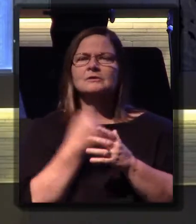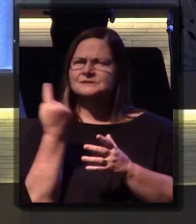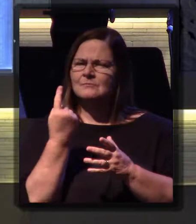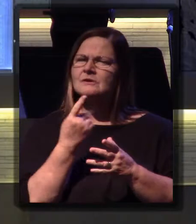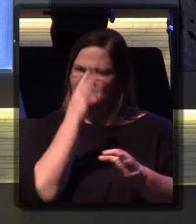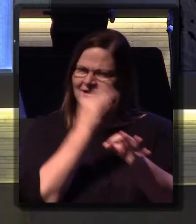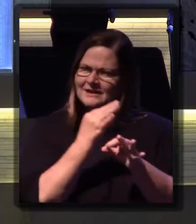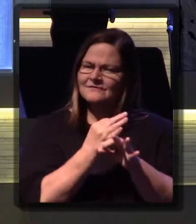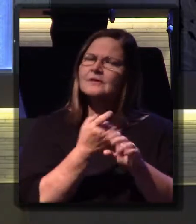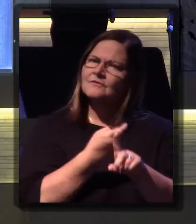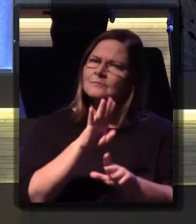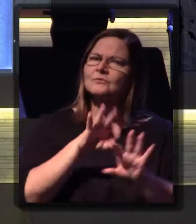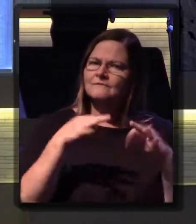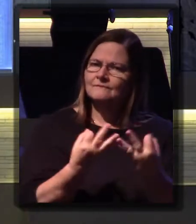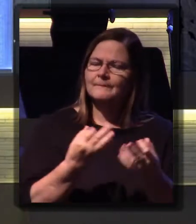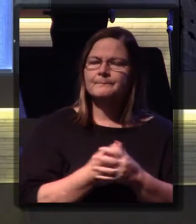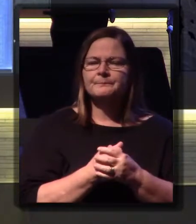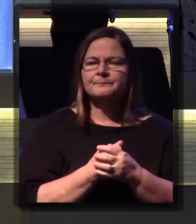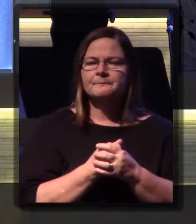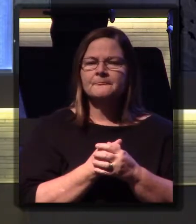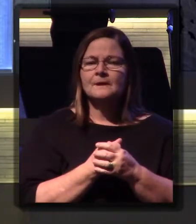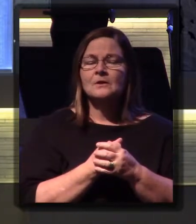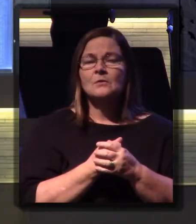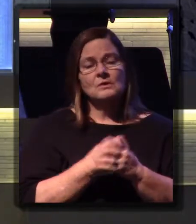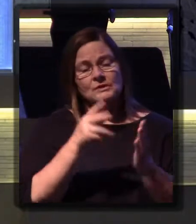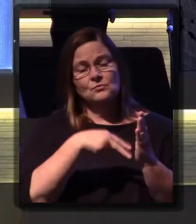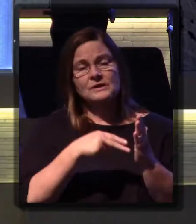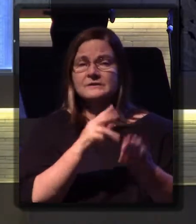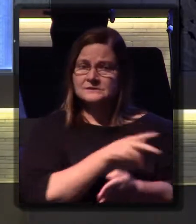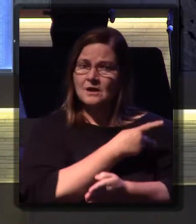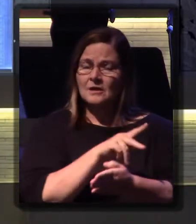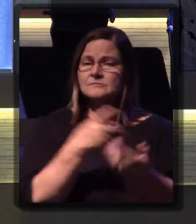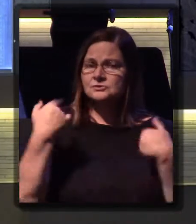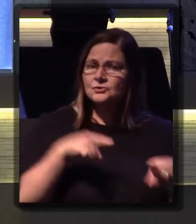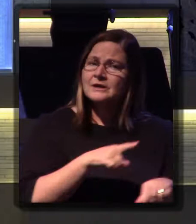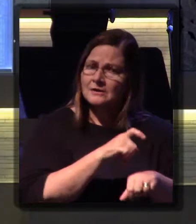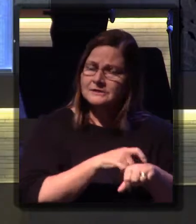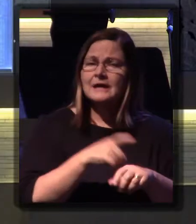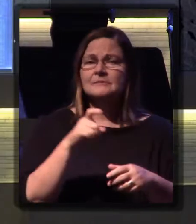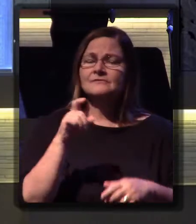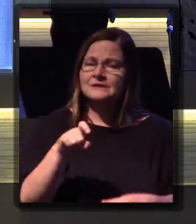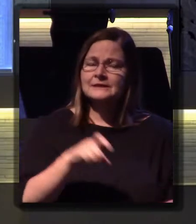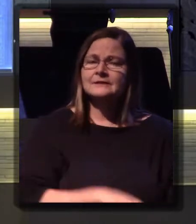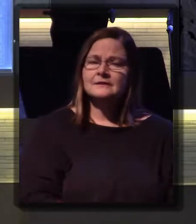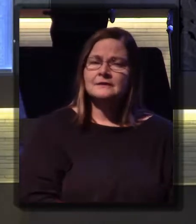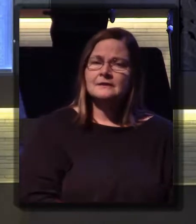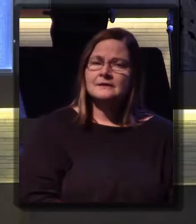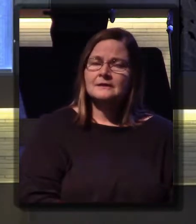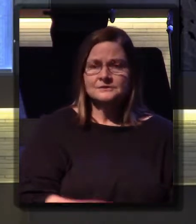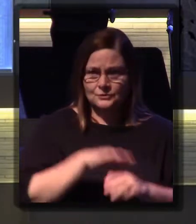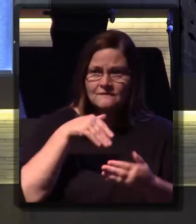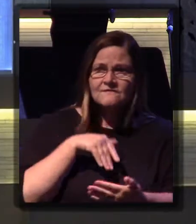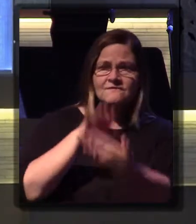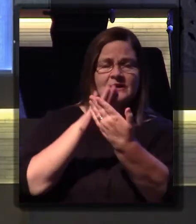godly grandmother or a faithful grandfather, and so many others. When we come to the Psalms in our time of